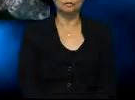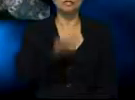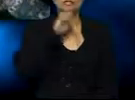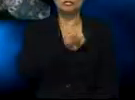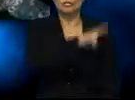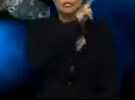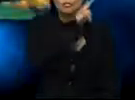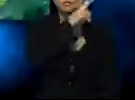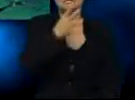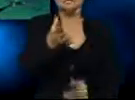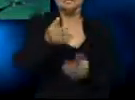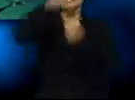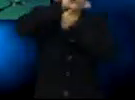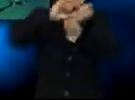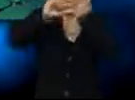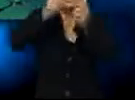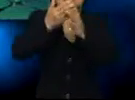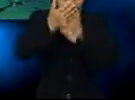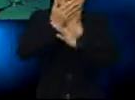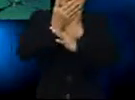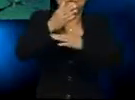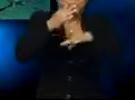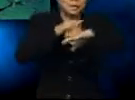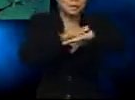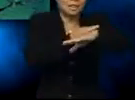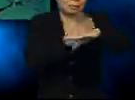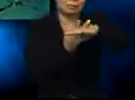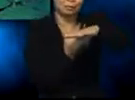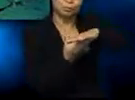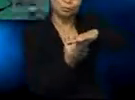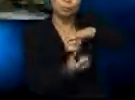Frogs take in air through their wet skin.